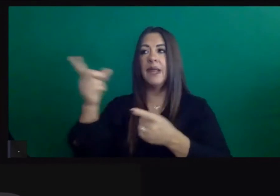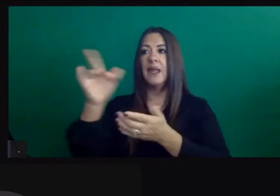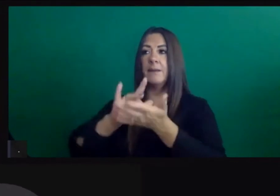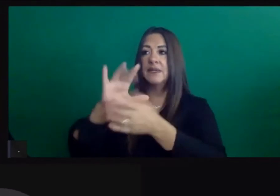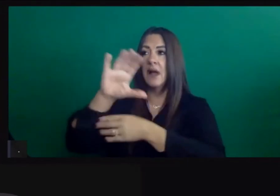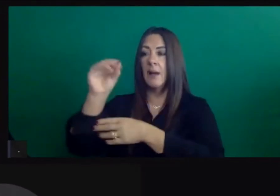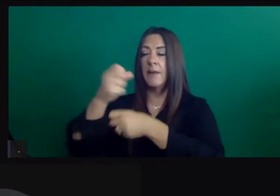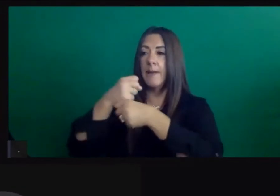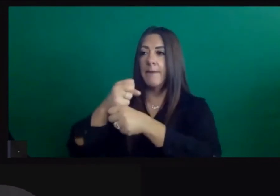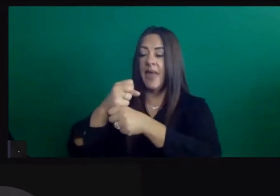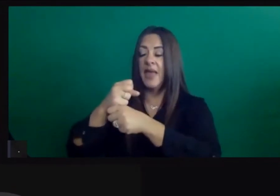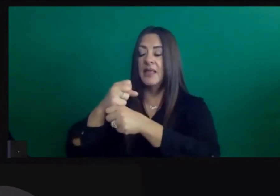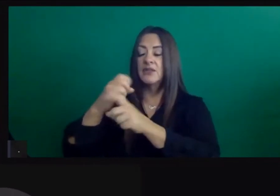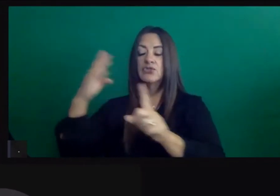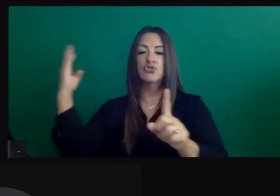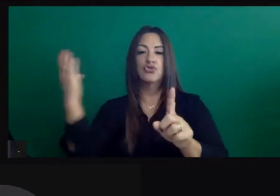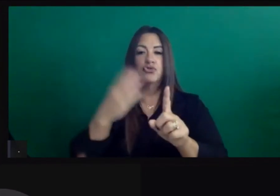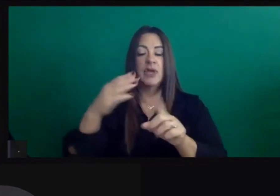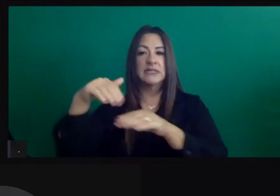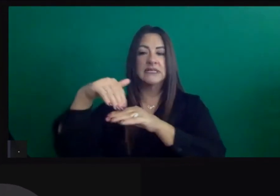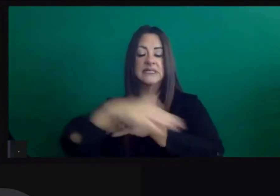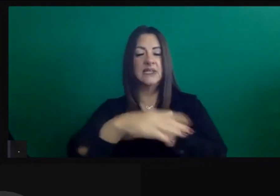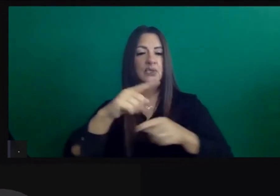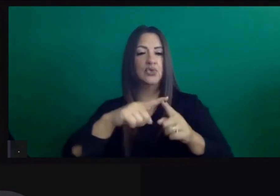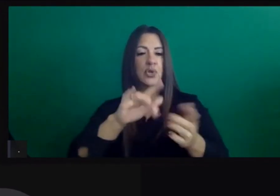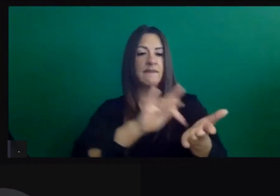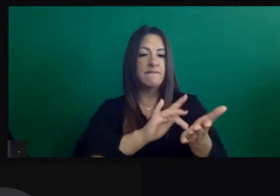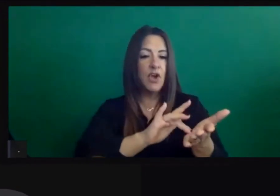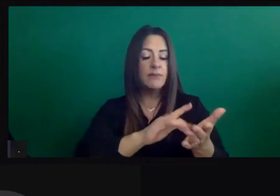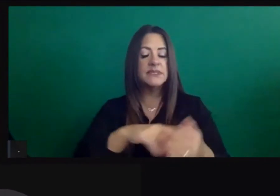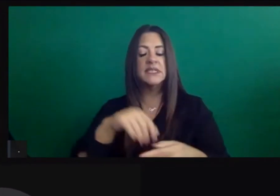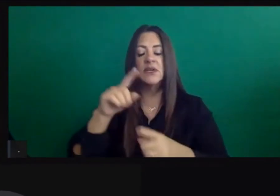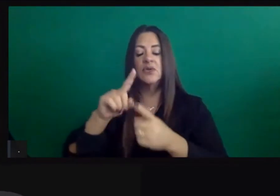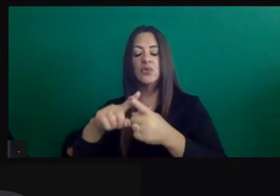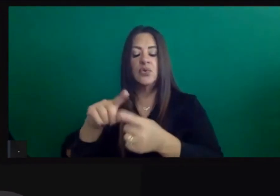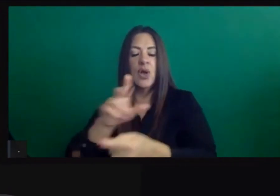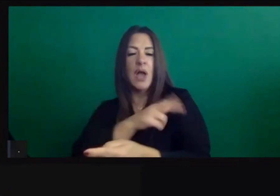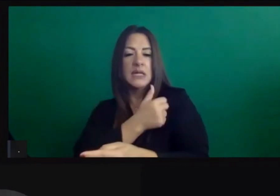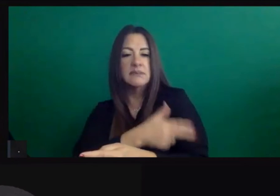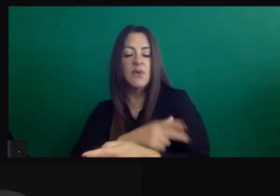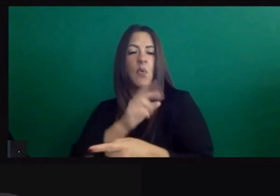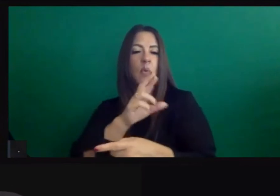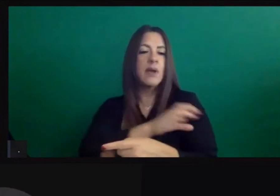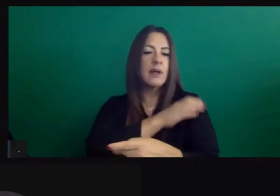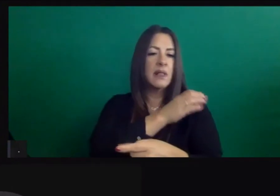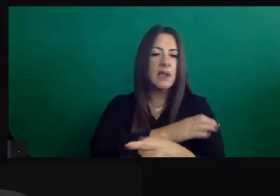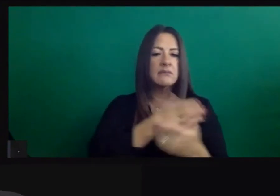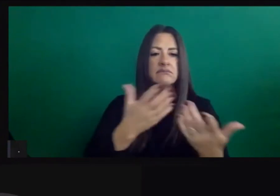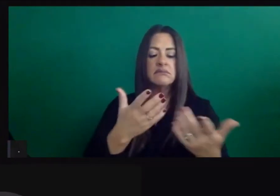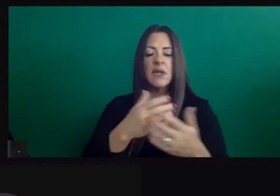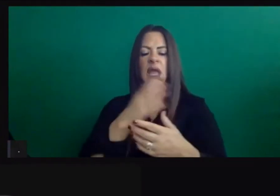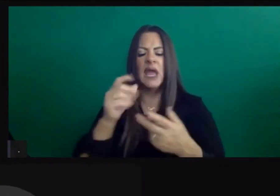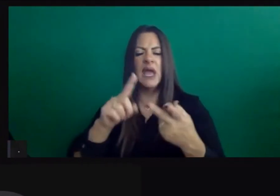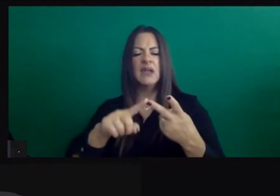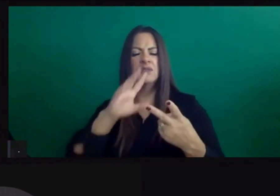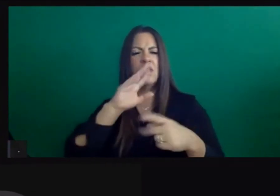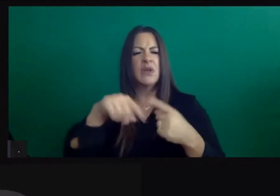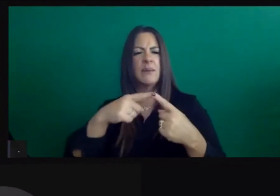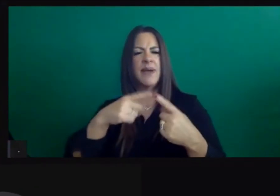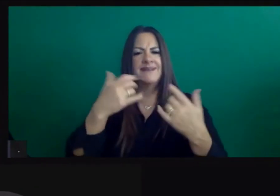providers versus pharmacies, and has that changed at all given the expanded eligibility to anyone 65 and older? And